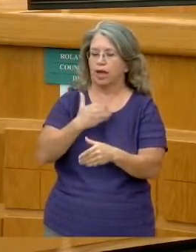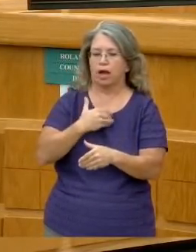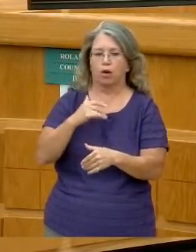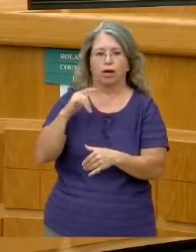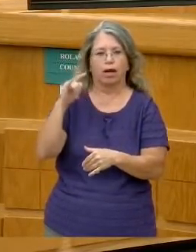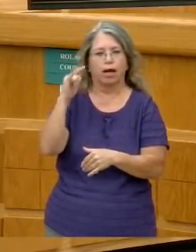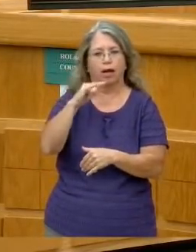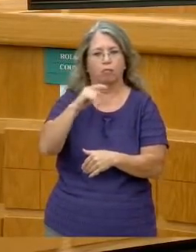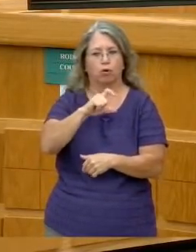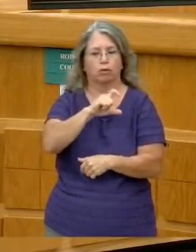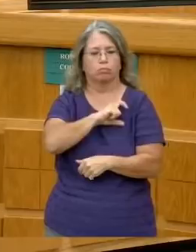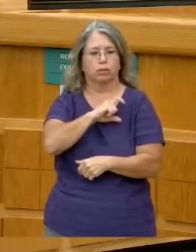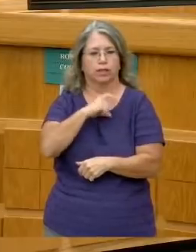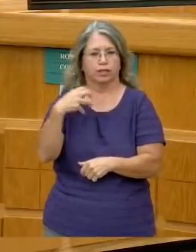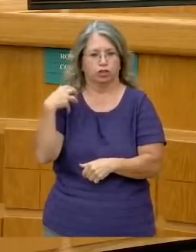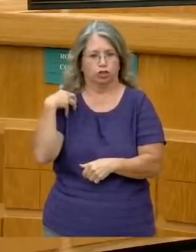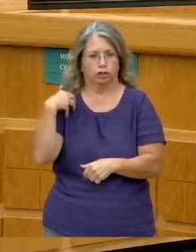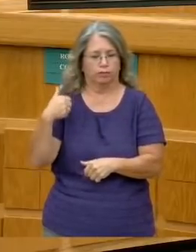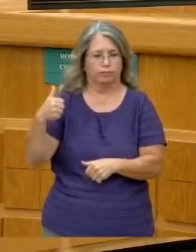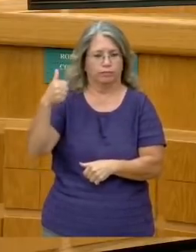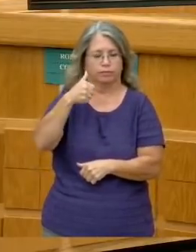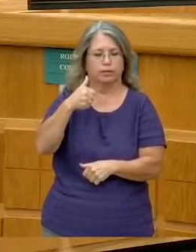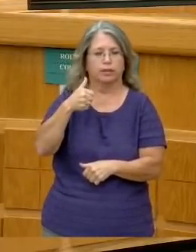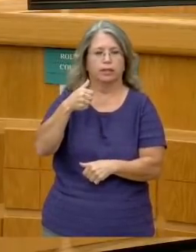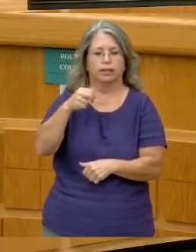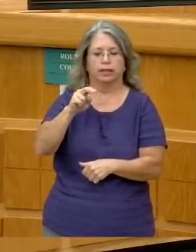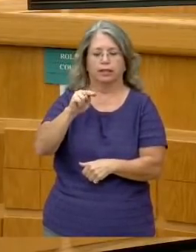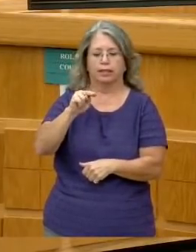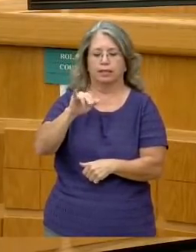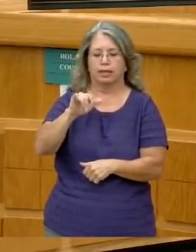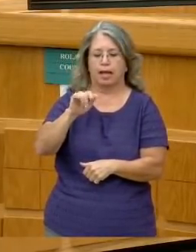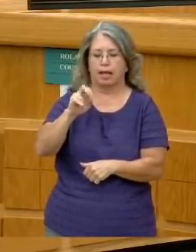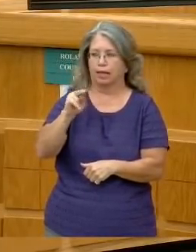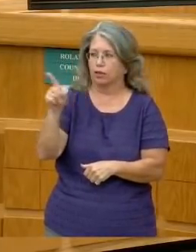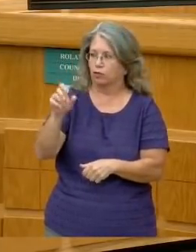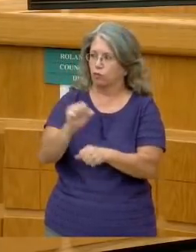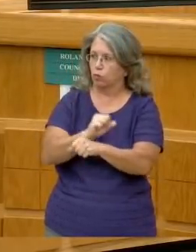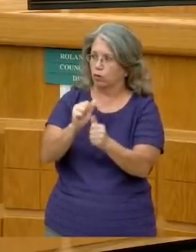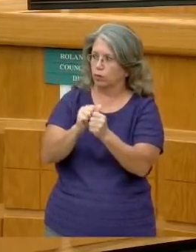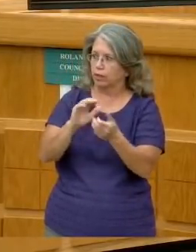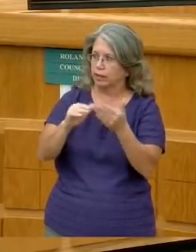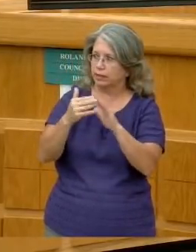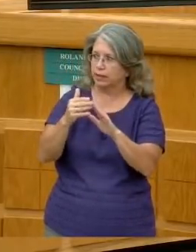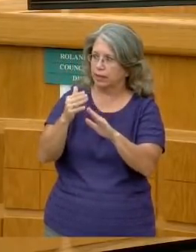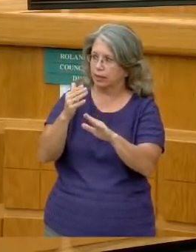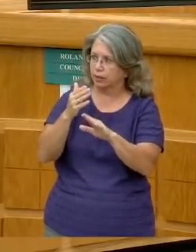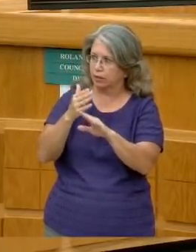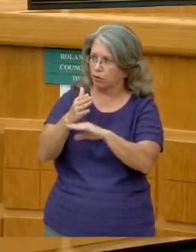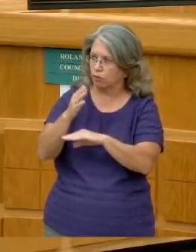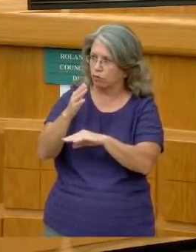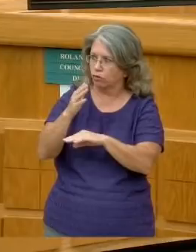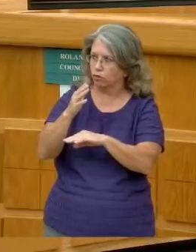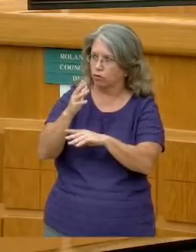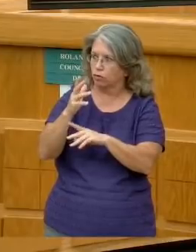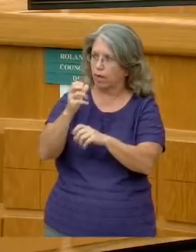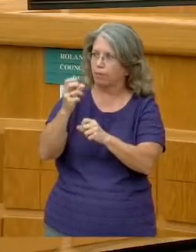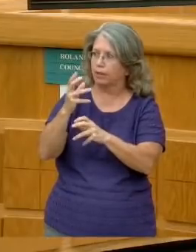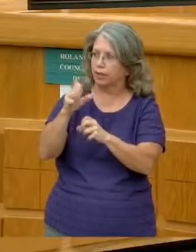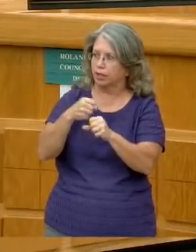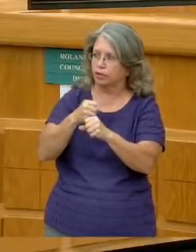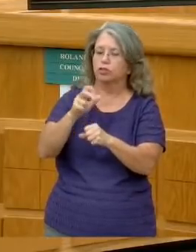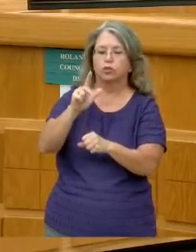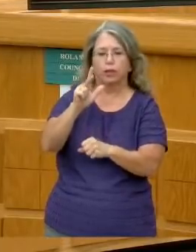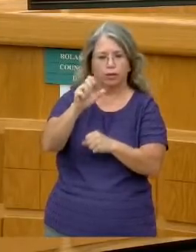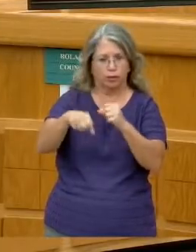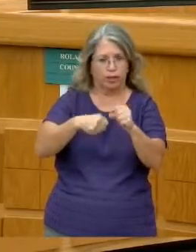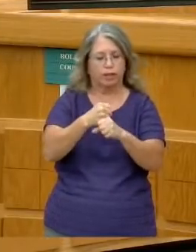Highland. And he's been with the city for over 30 years, Chief? 23? Okay, 23 years at